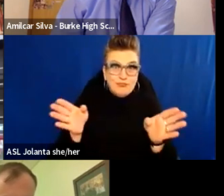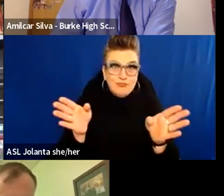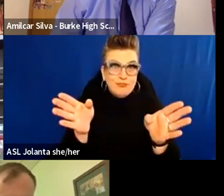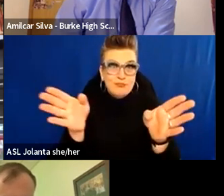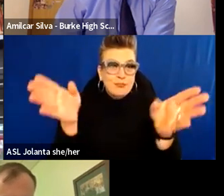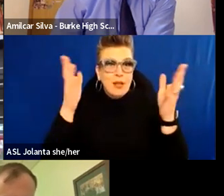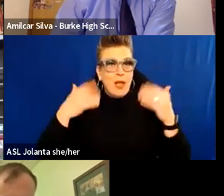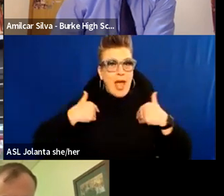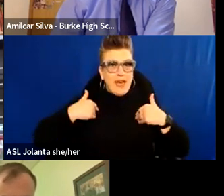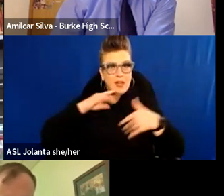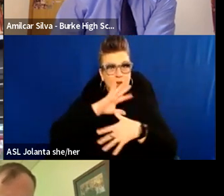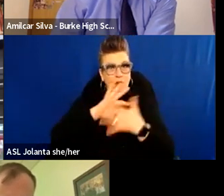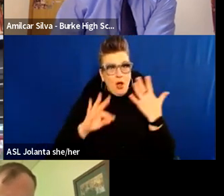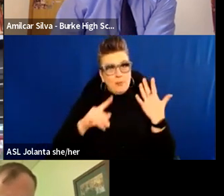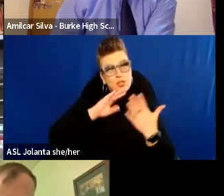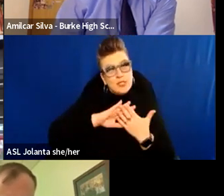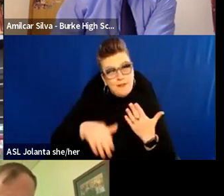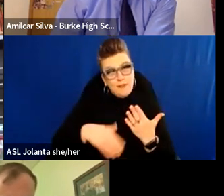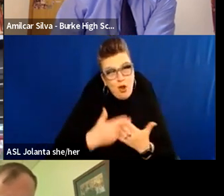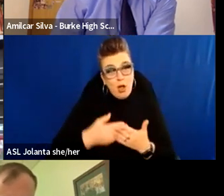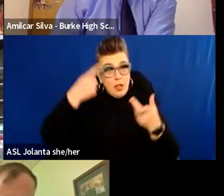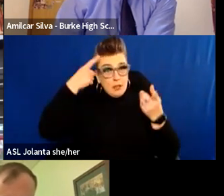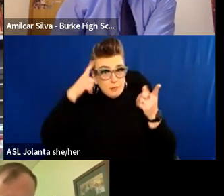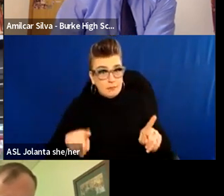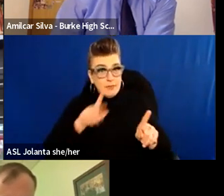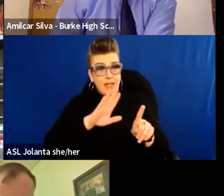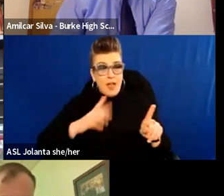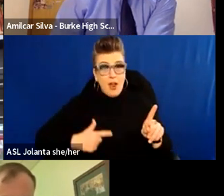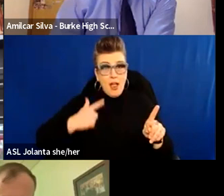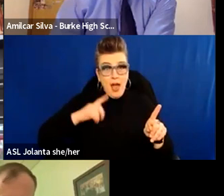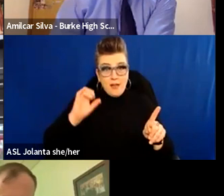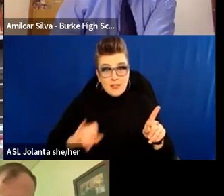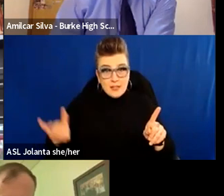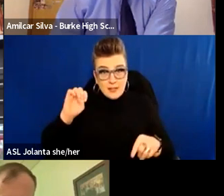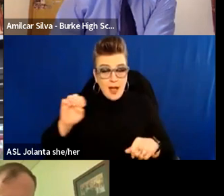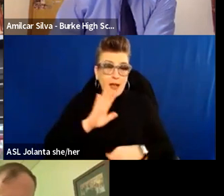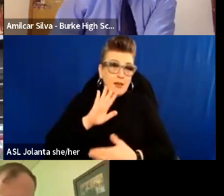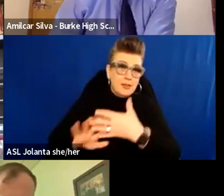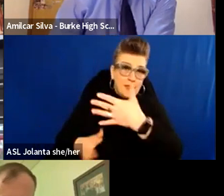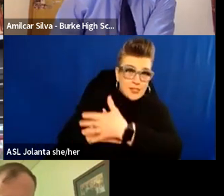our students and fits their schedules and their lifestyles and their interests